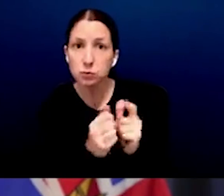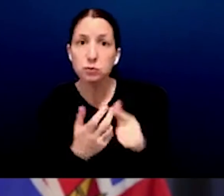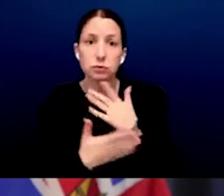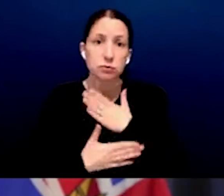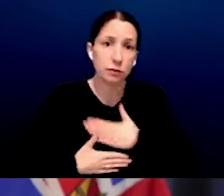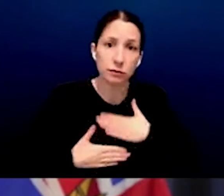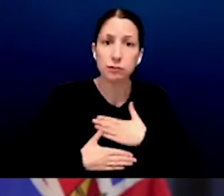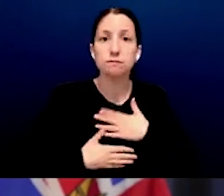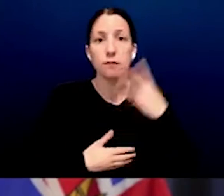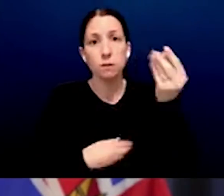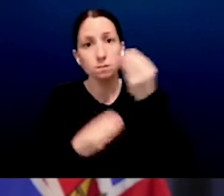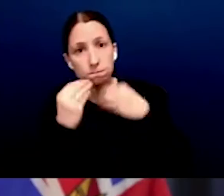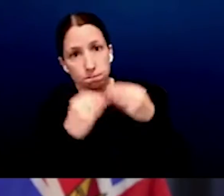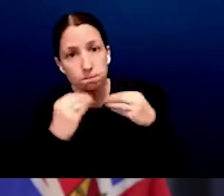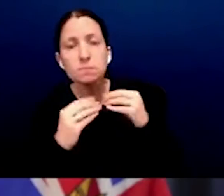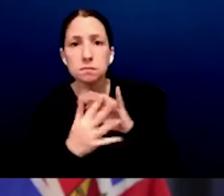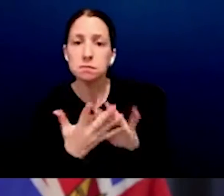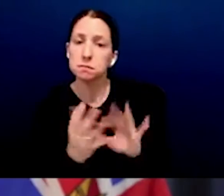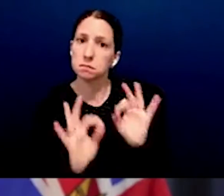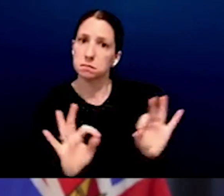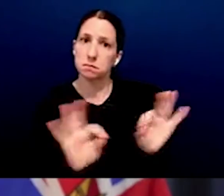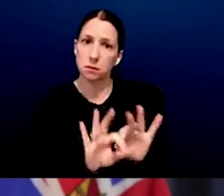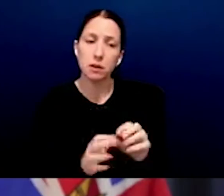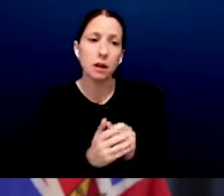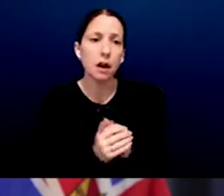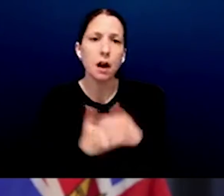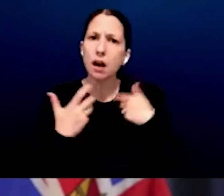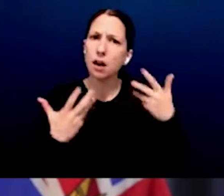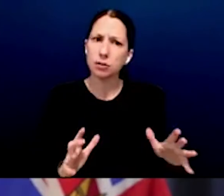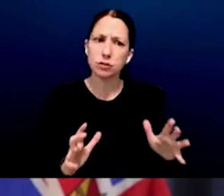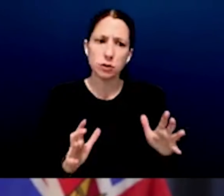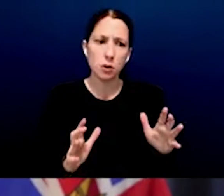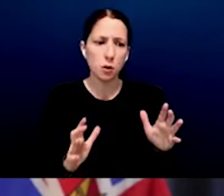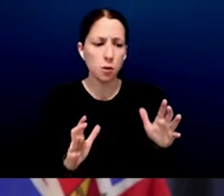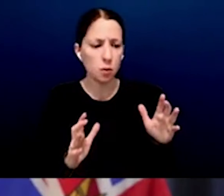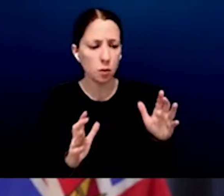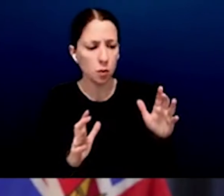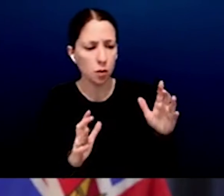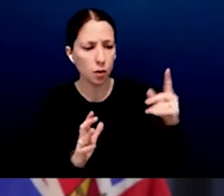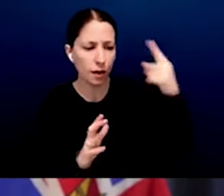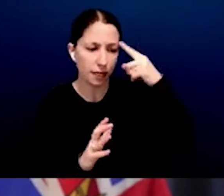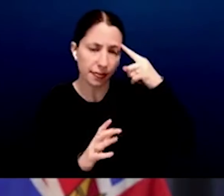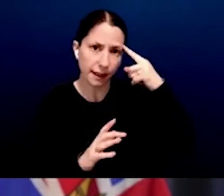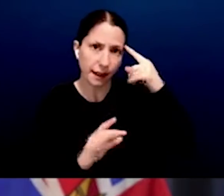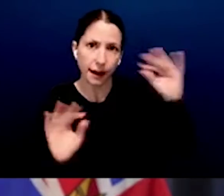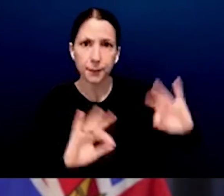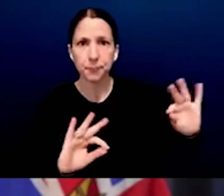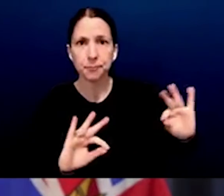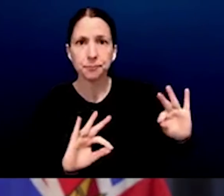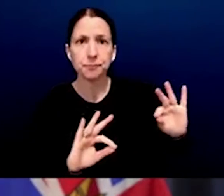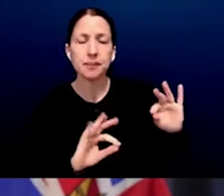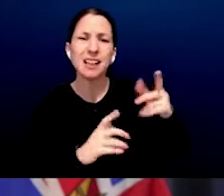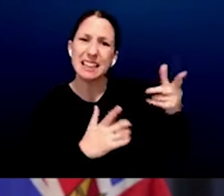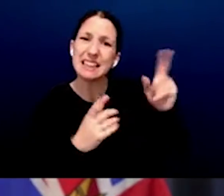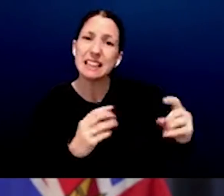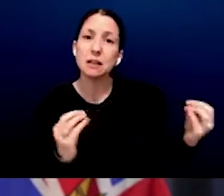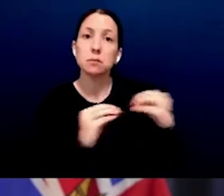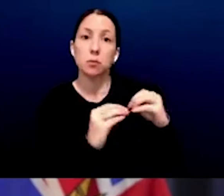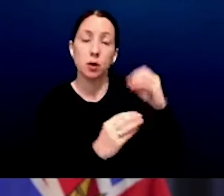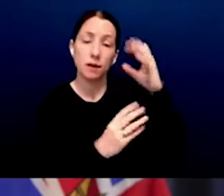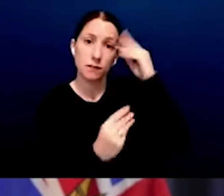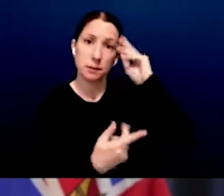do so. I don't want to diminish the importance of more information for international travel. We oftentimes,